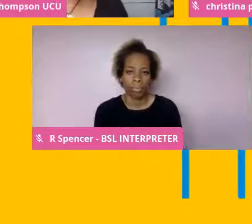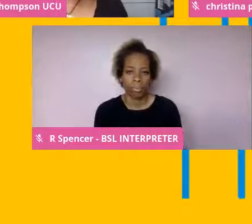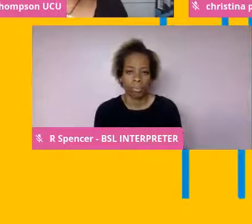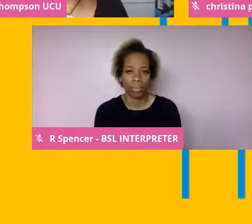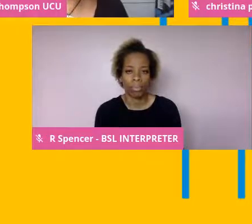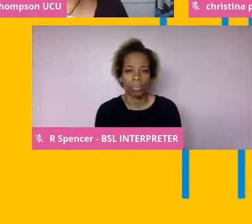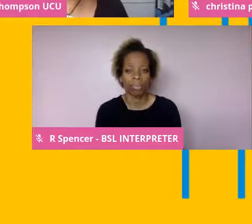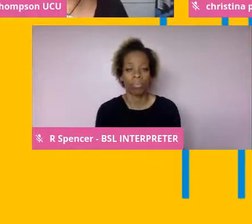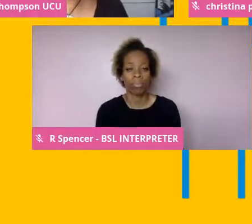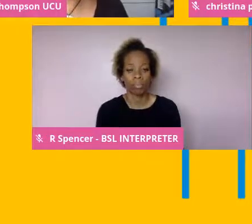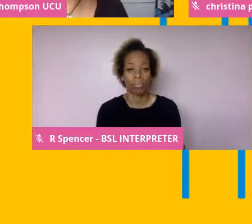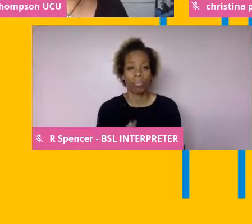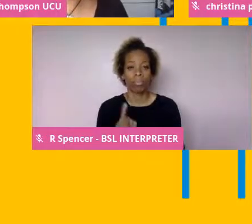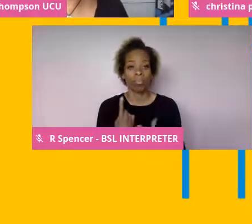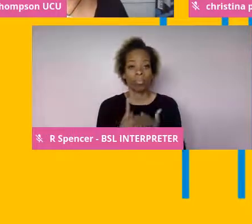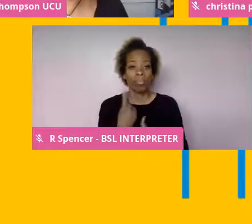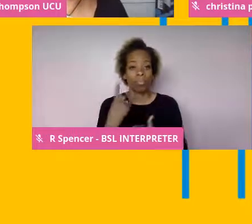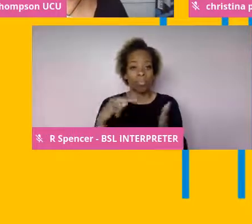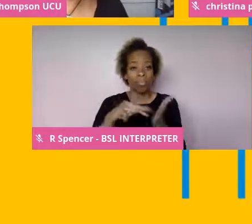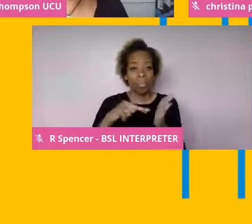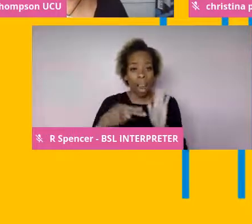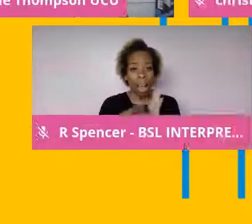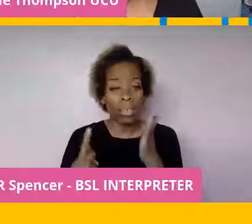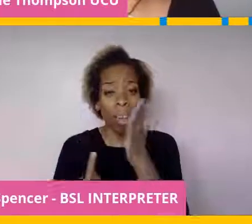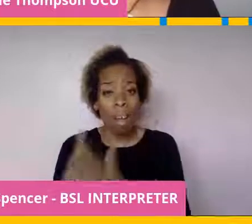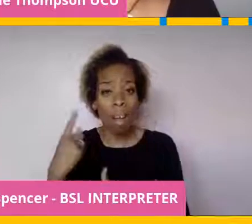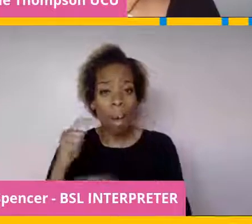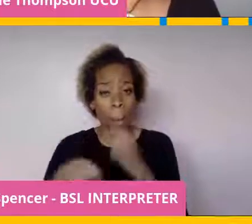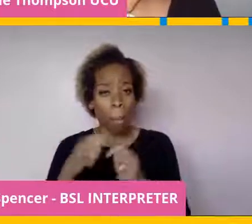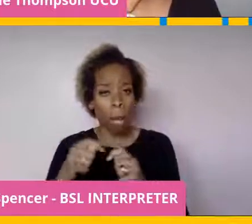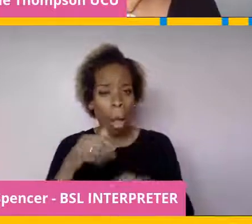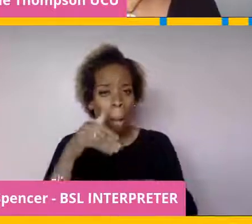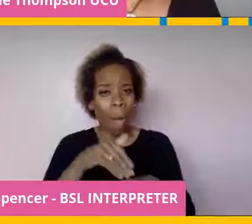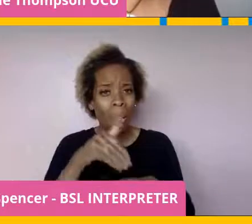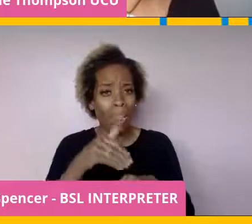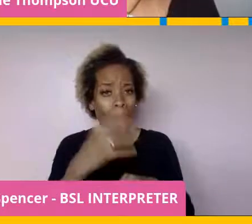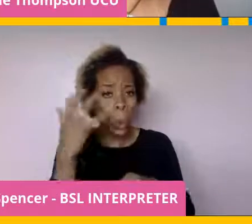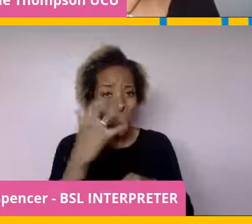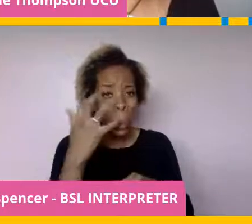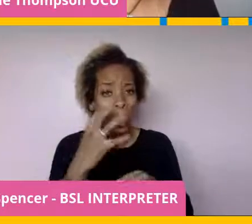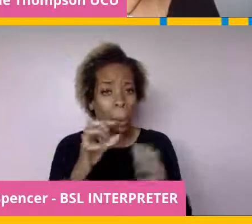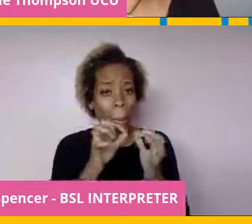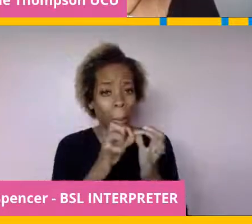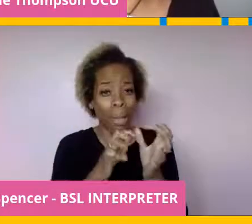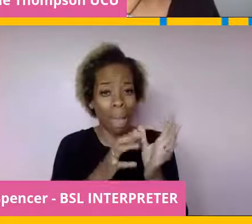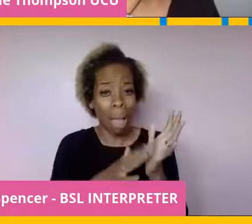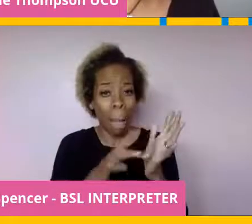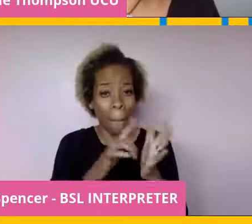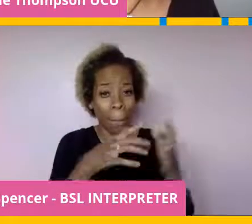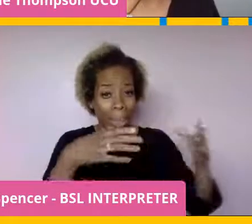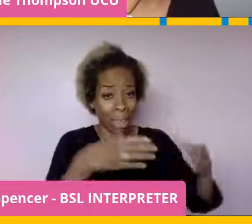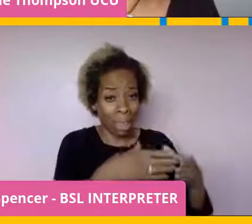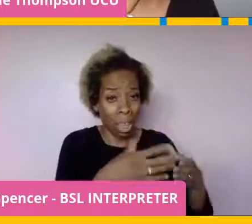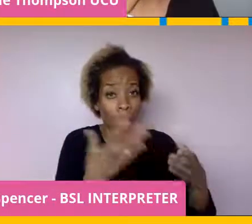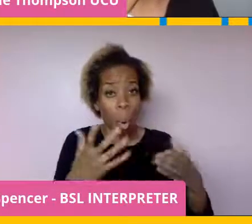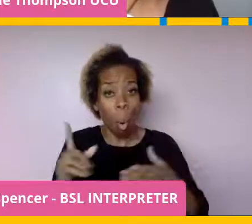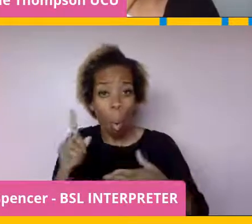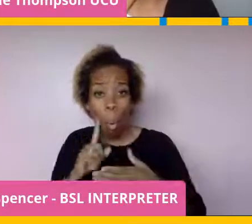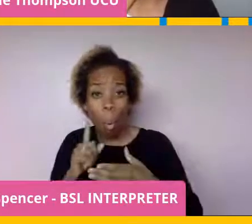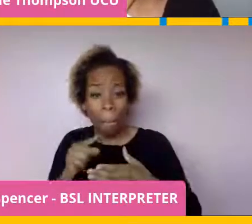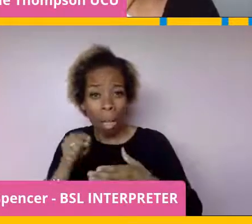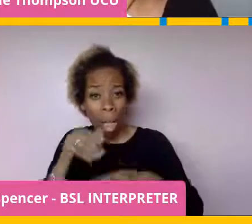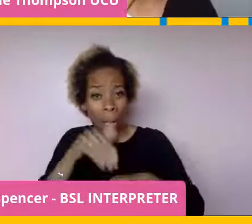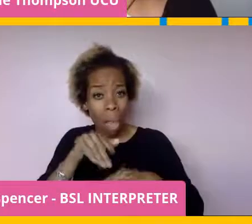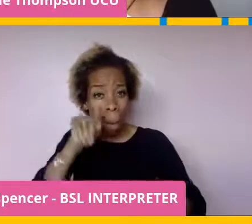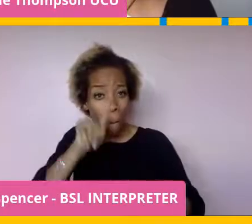slide when plans are put in place that will disproportionately target casualised, BAME, disabled, and